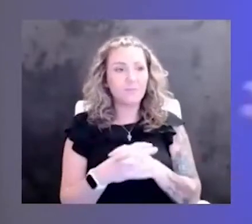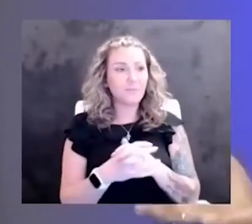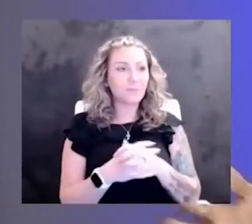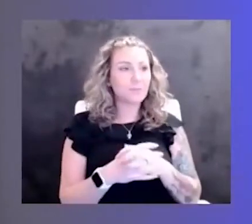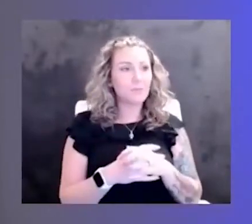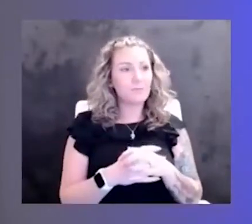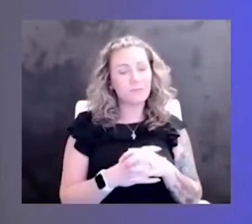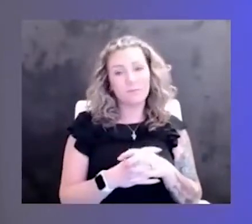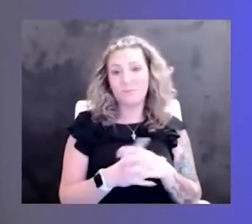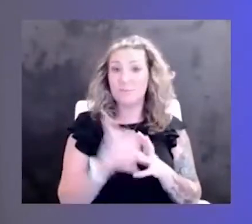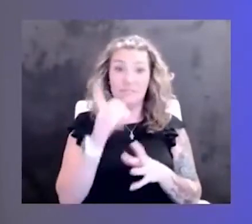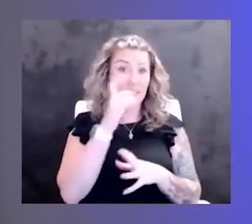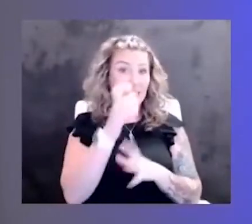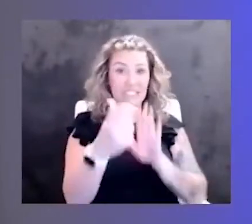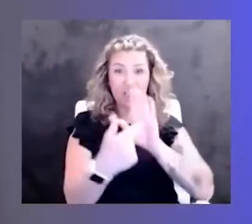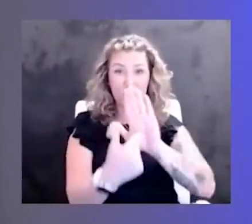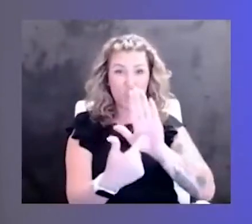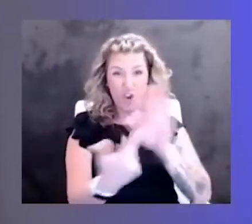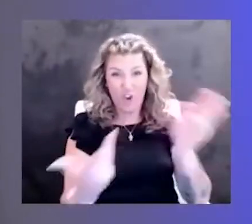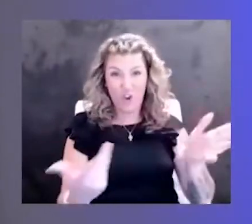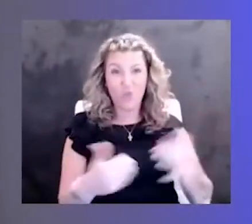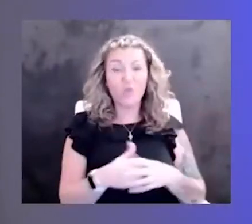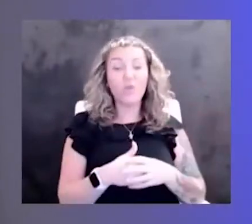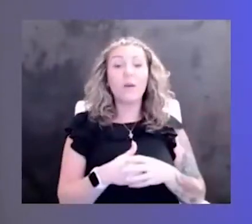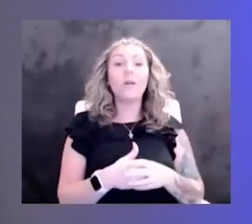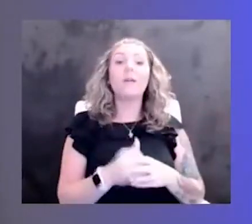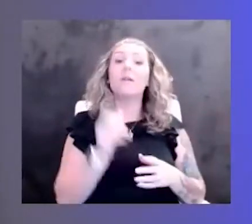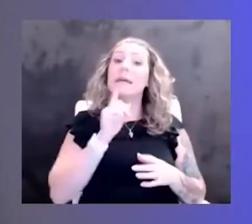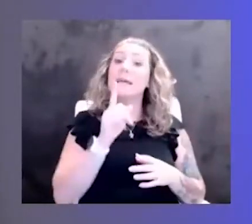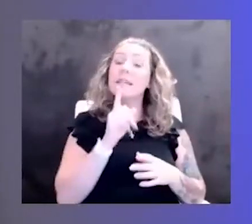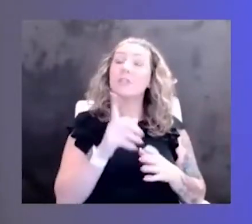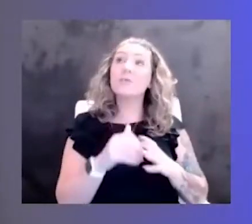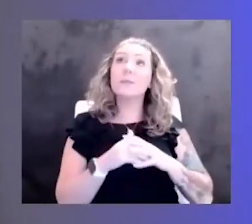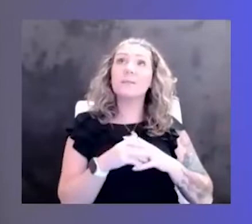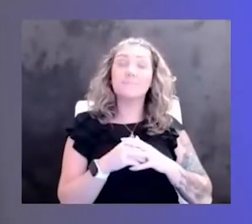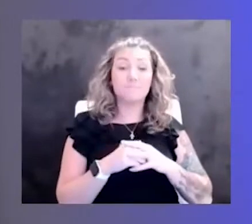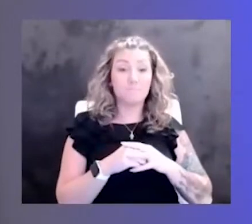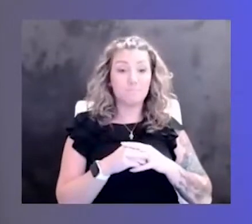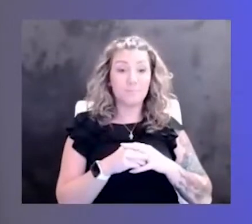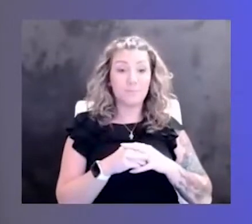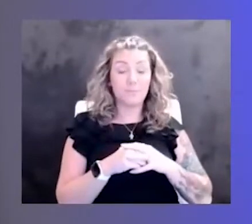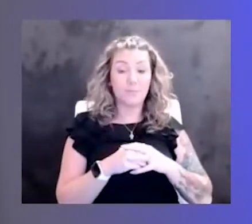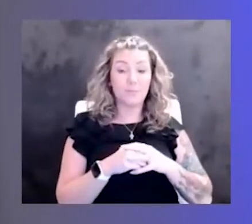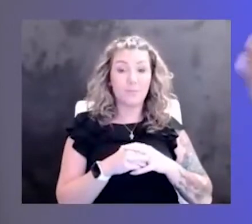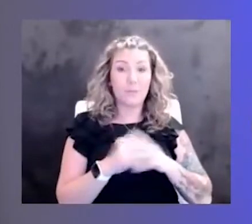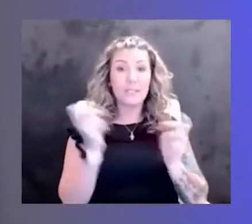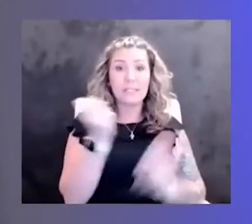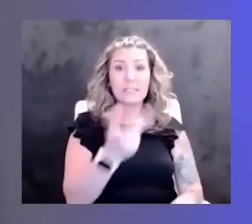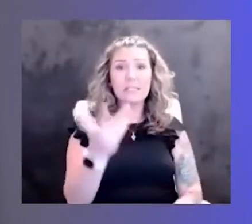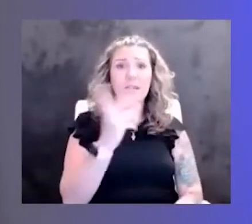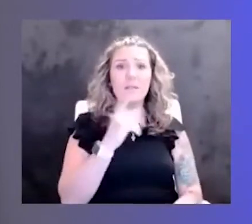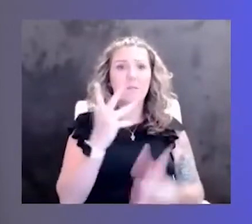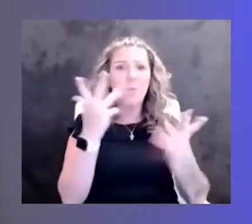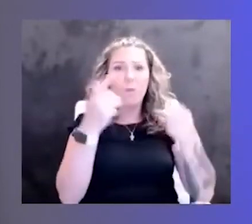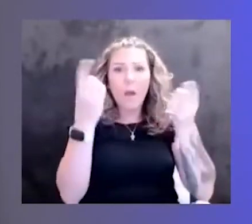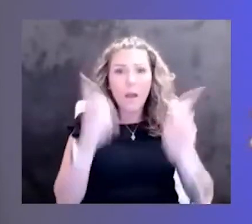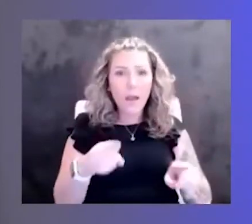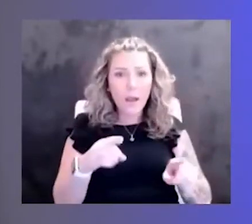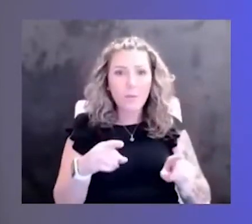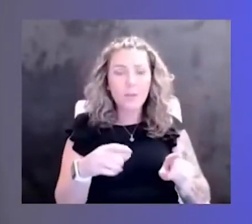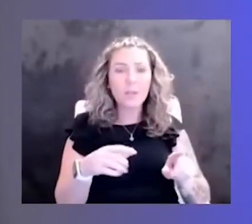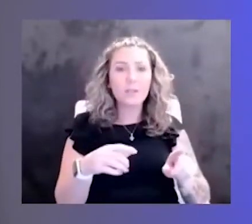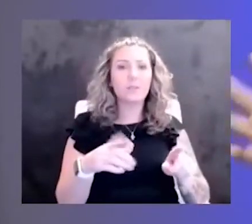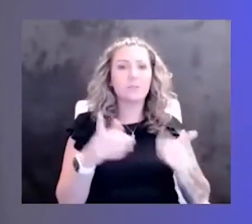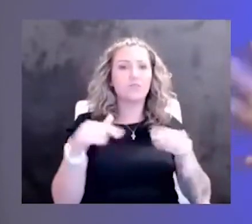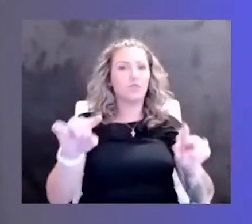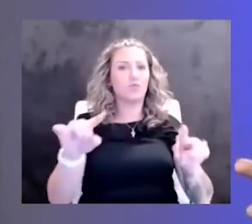play that out, actually. And I think that some of what ends up happening during this time